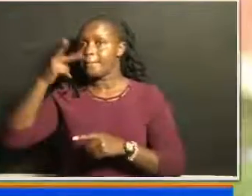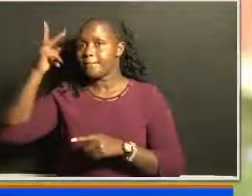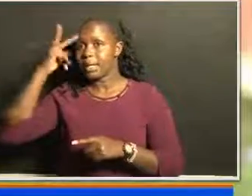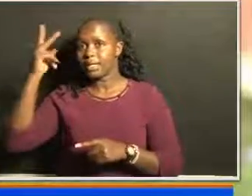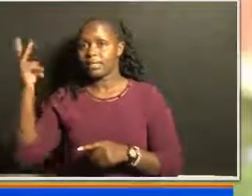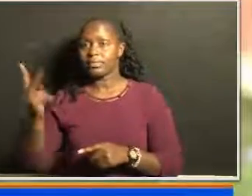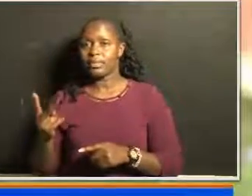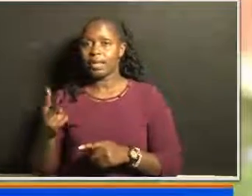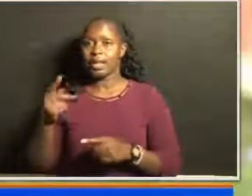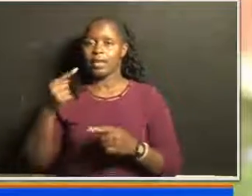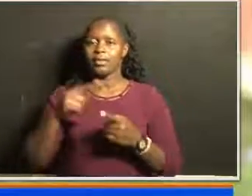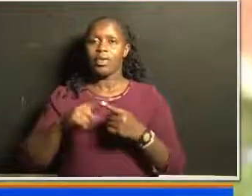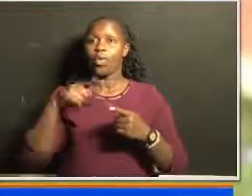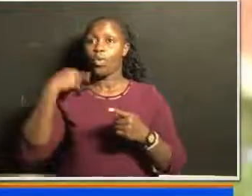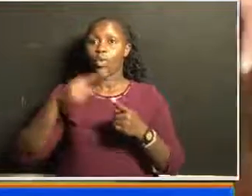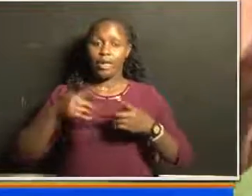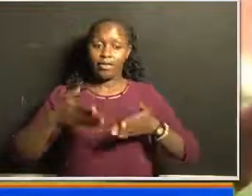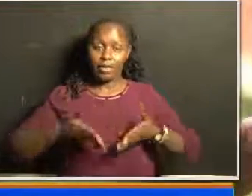biological mom is supposed to be me.